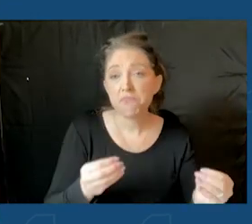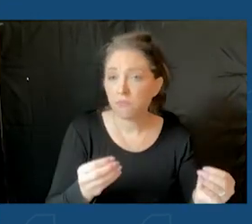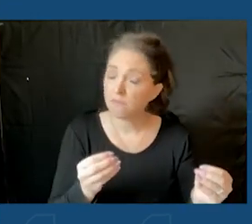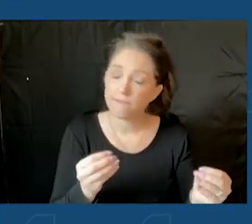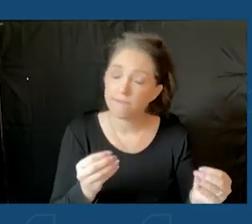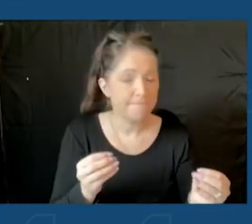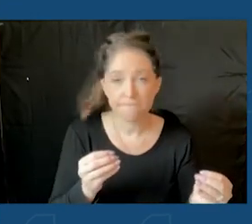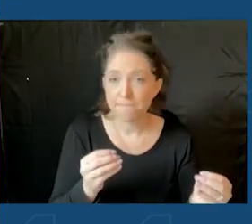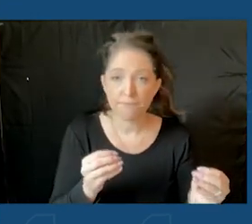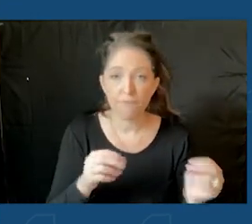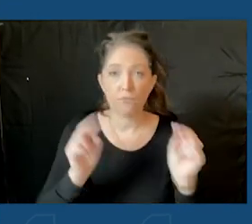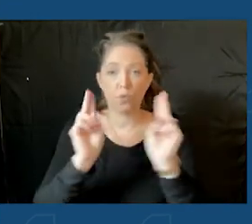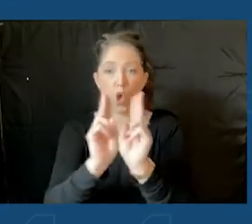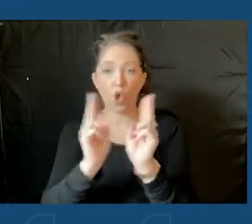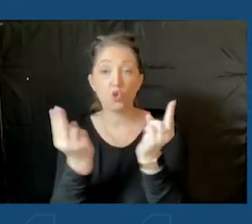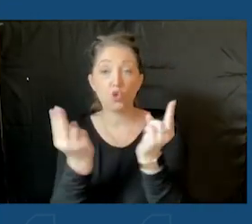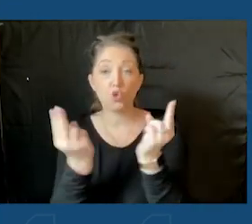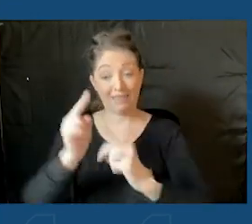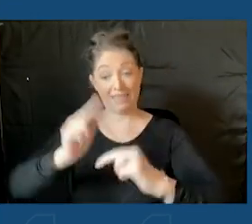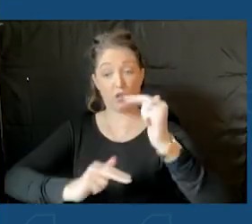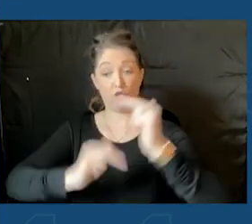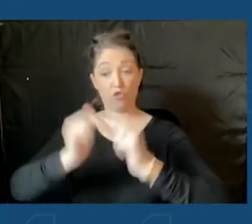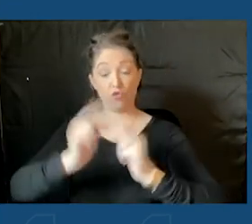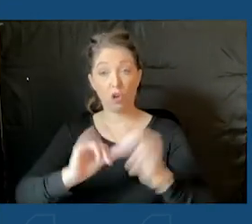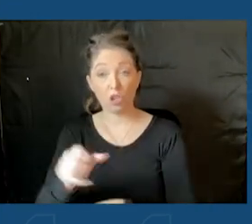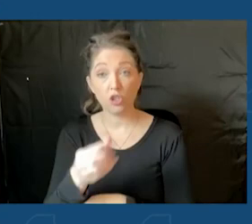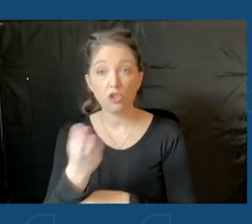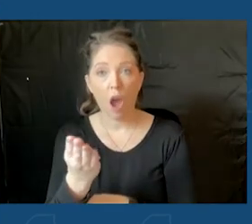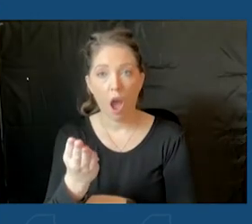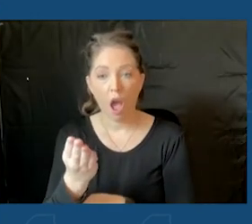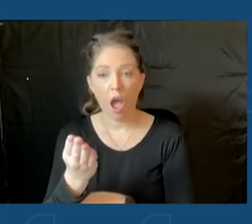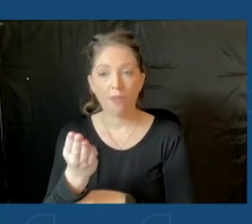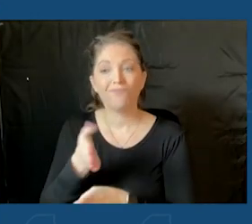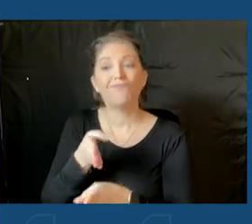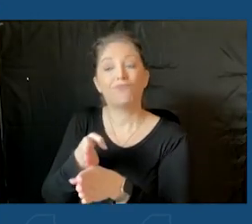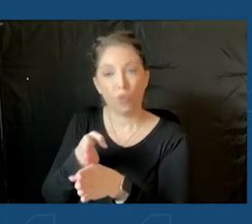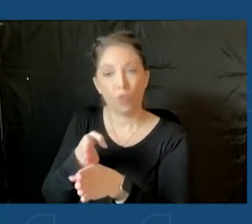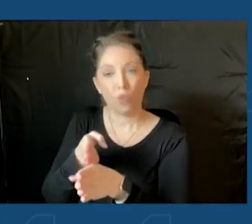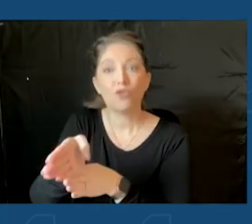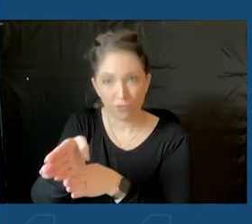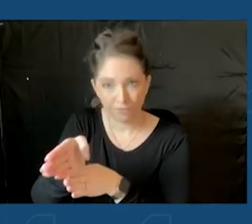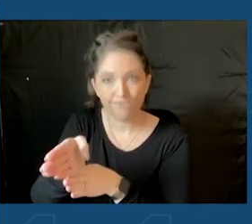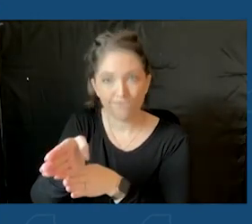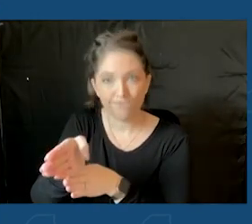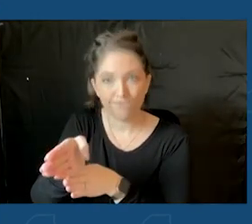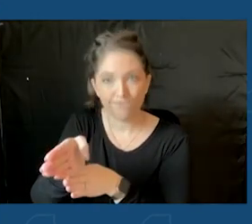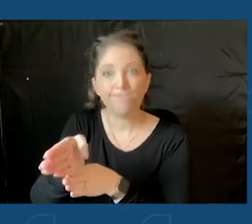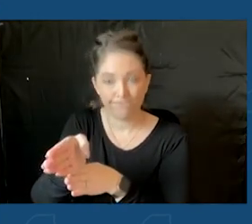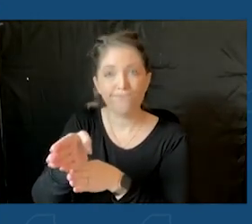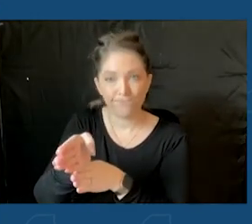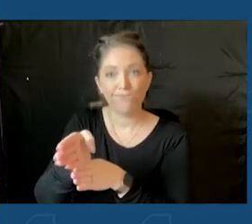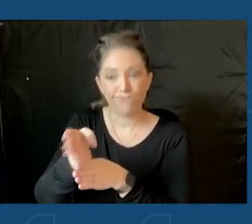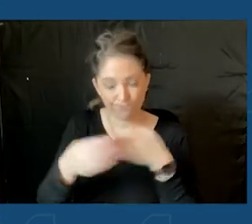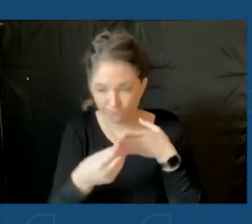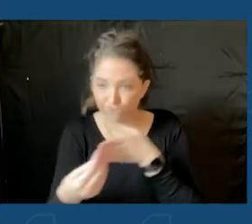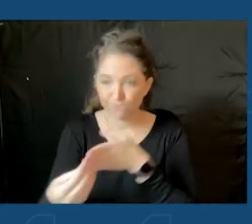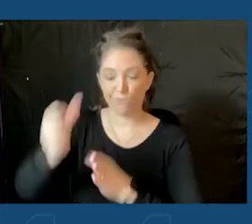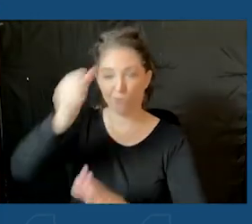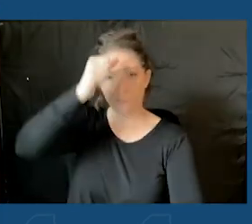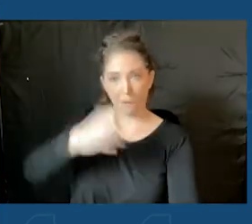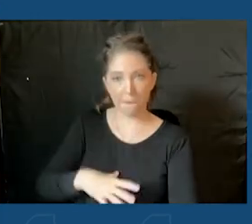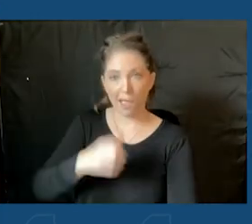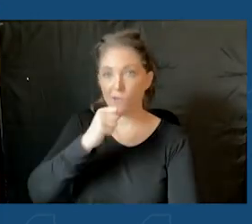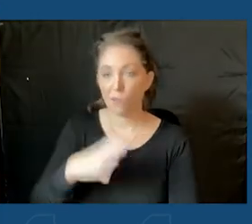union construction job is a career. It's a career that takes men and women from all